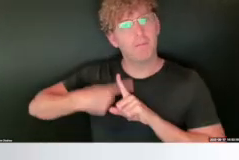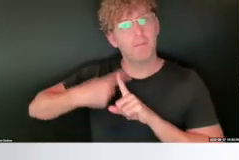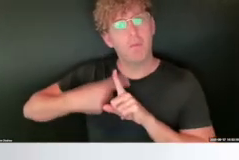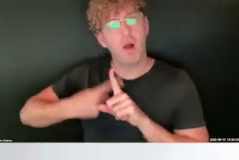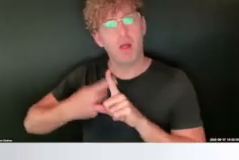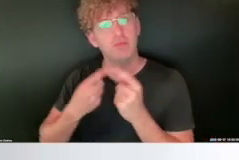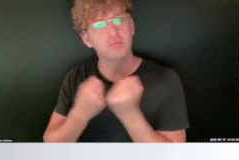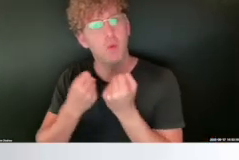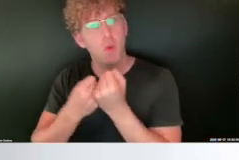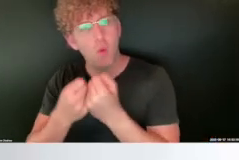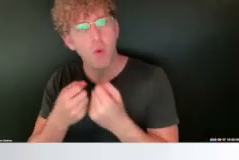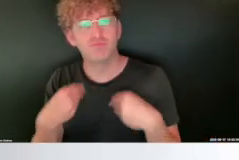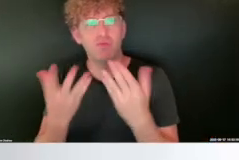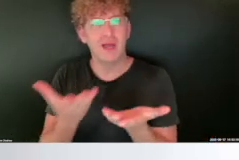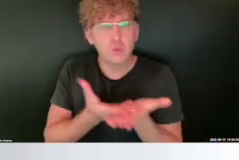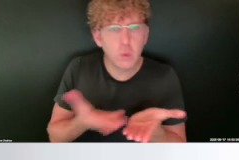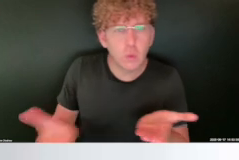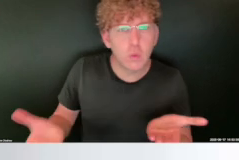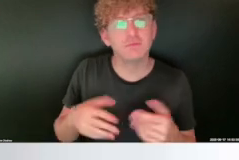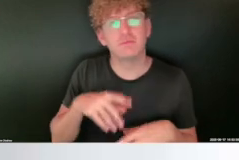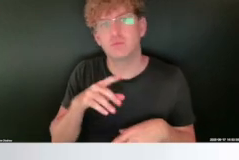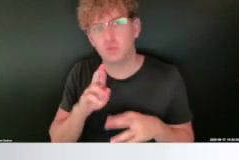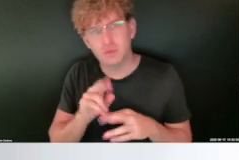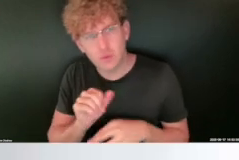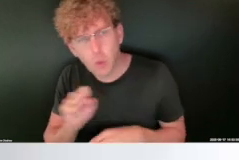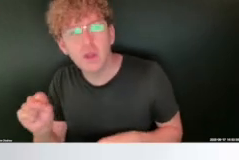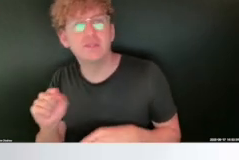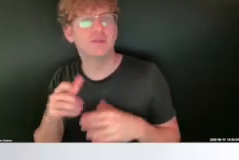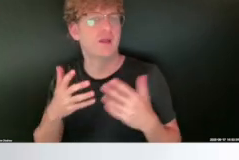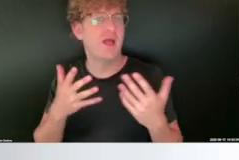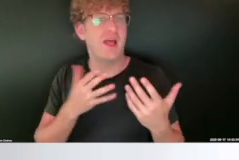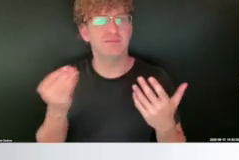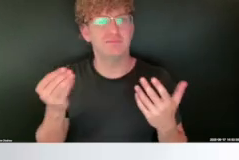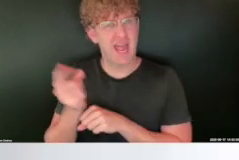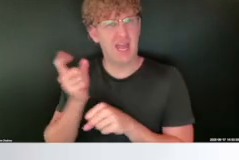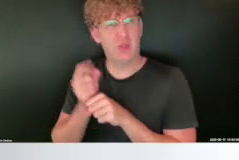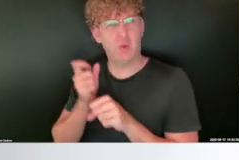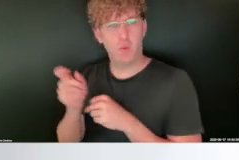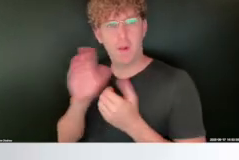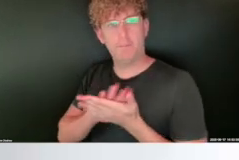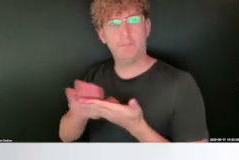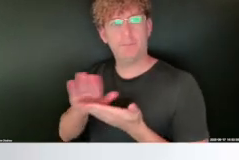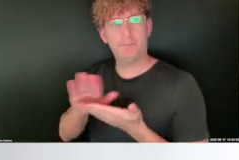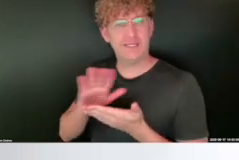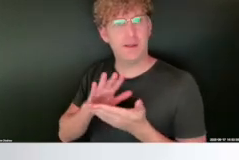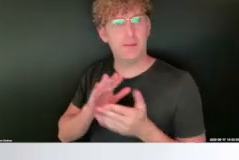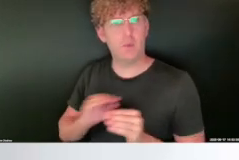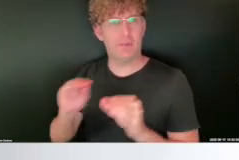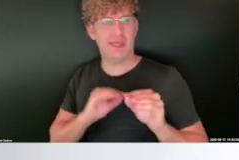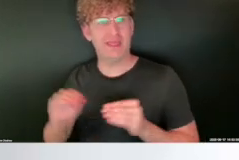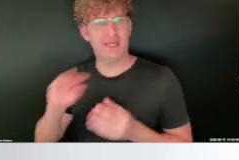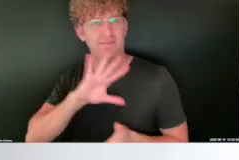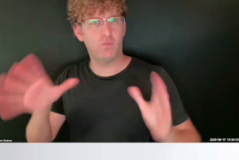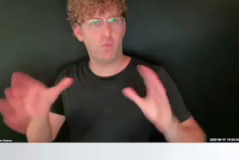Mobility Forum is an event focused on shared mobility and clean transportation, convening CEMIA members, mobility project awardees,